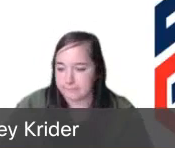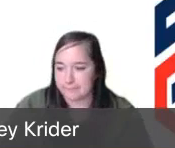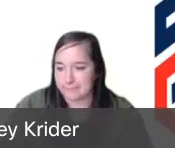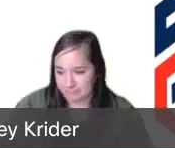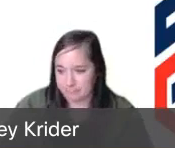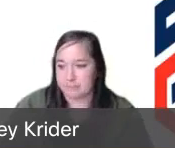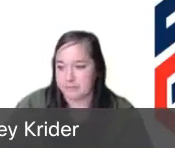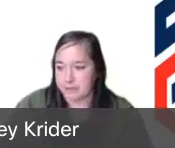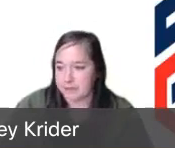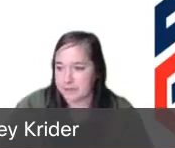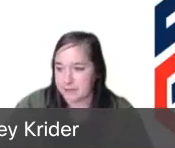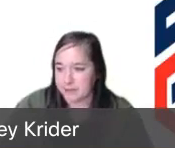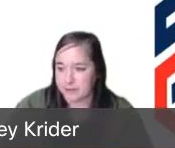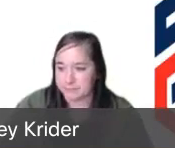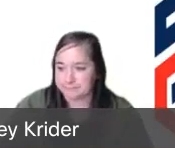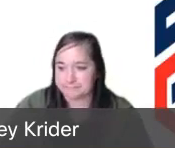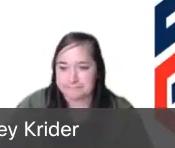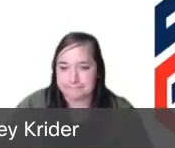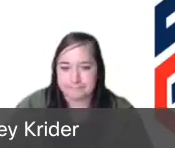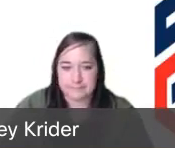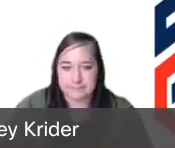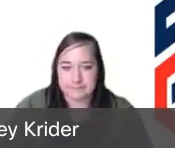Yes, that's correct. Perfect. Thank you.